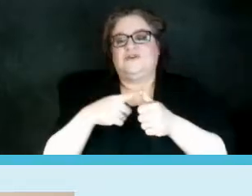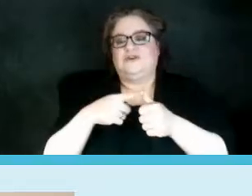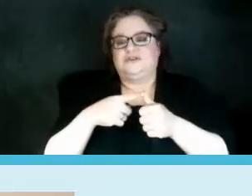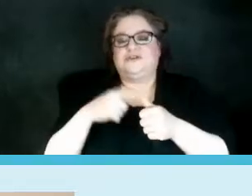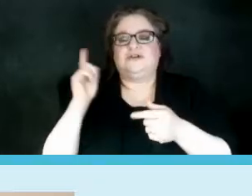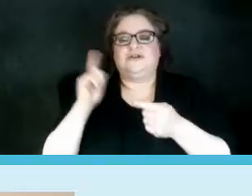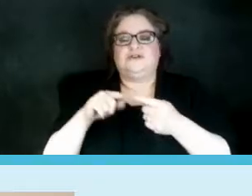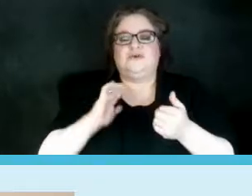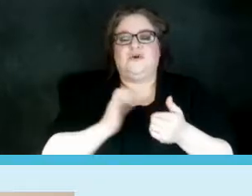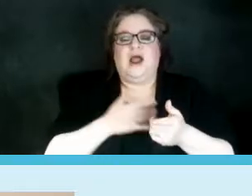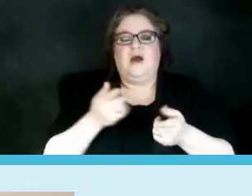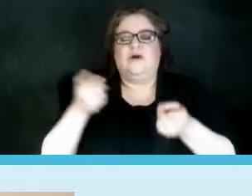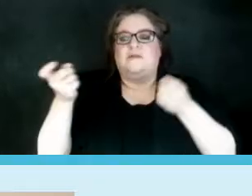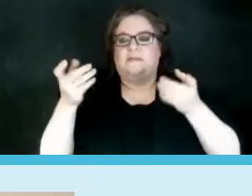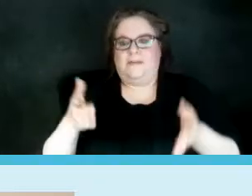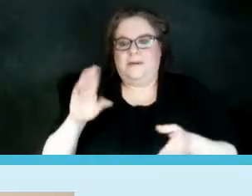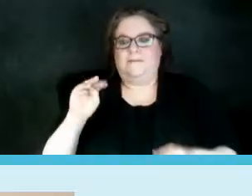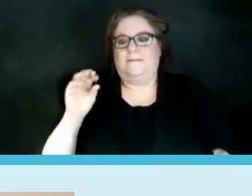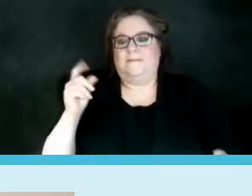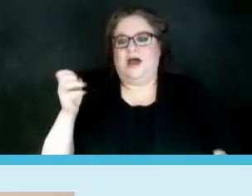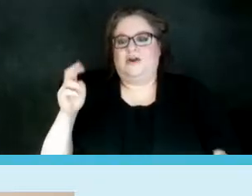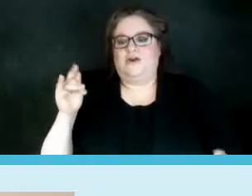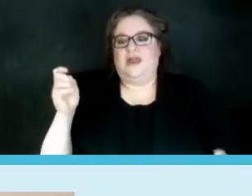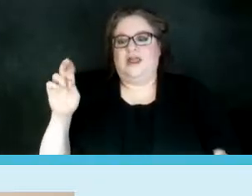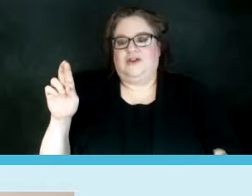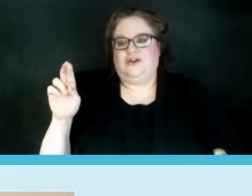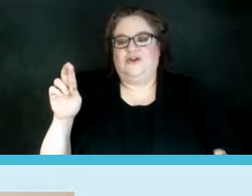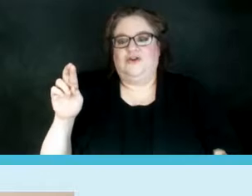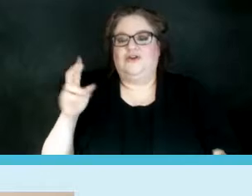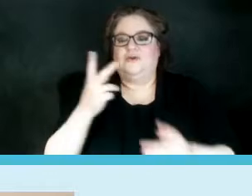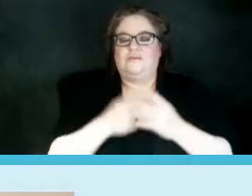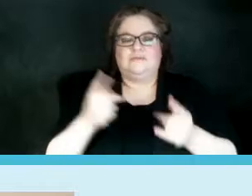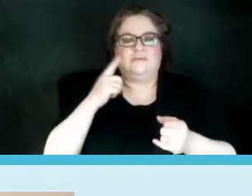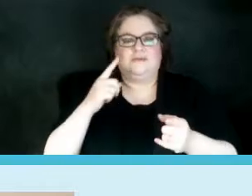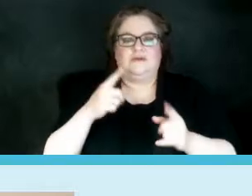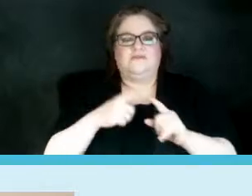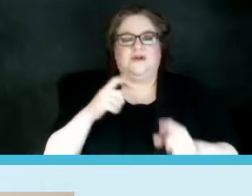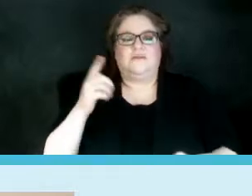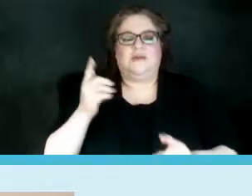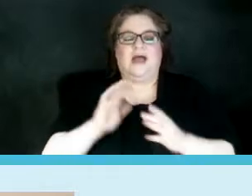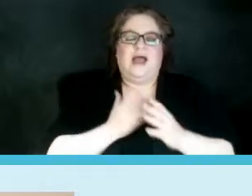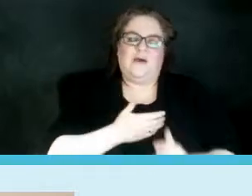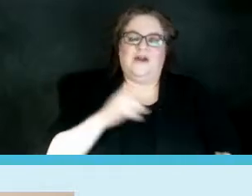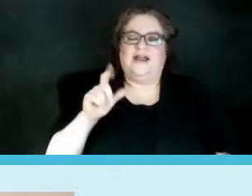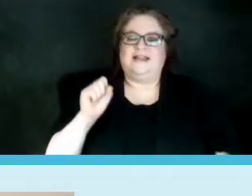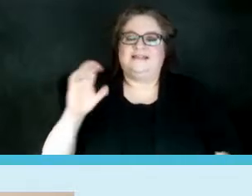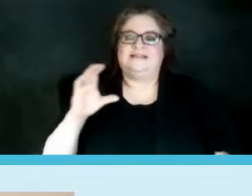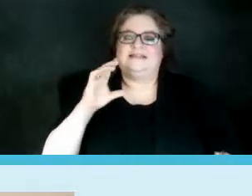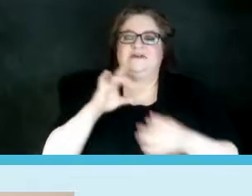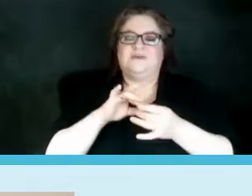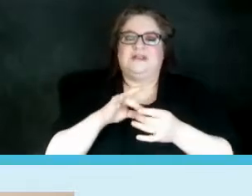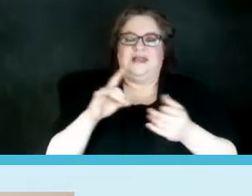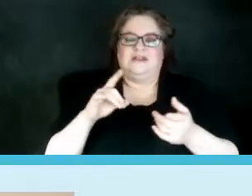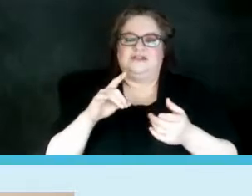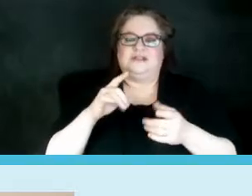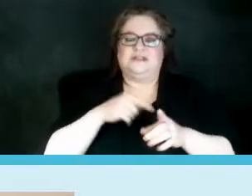to our moderators. We have two great moderators who happen to be our LSC relations specialists. So Marcus